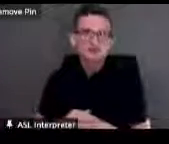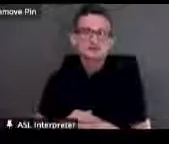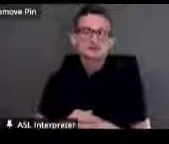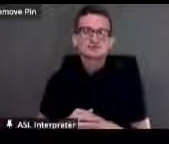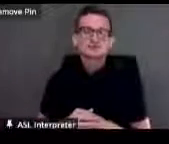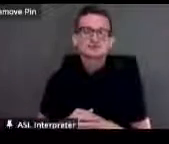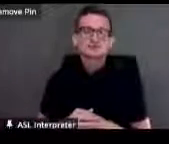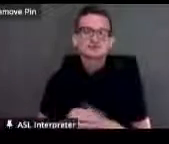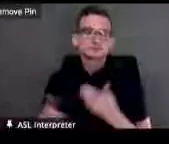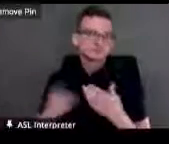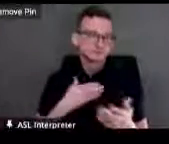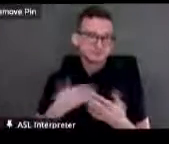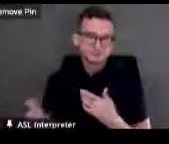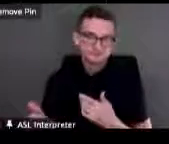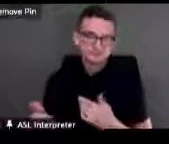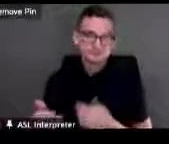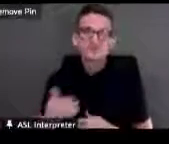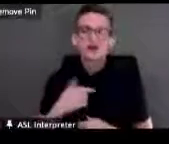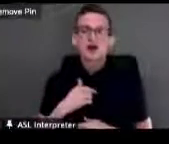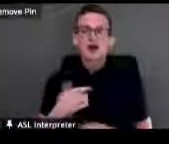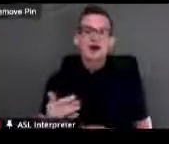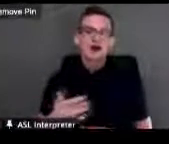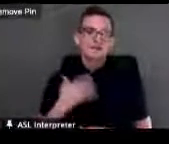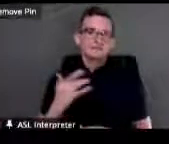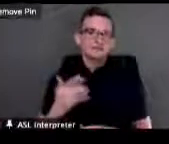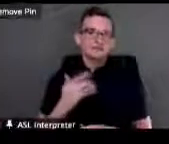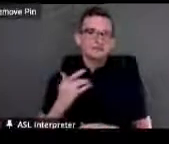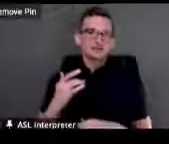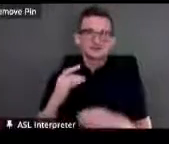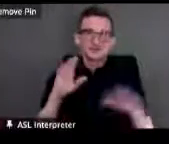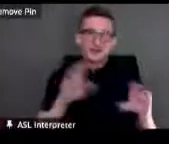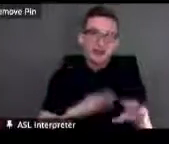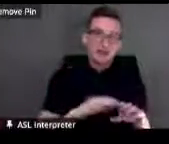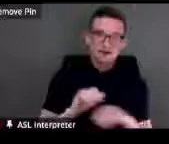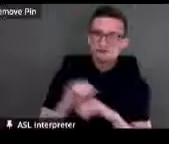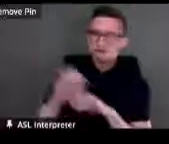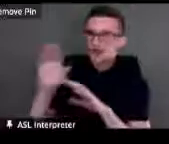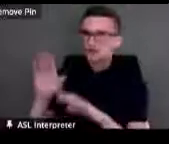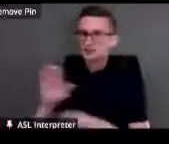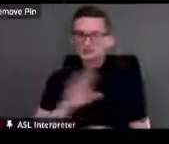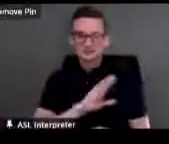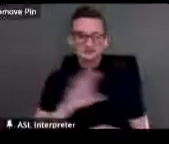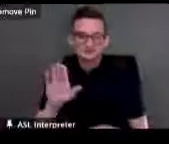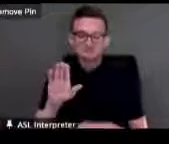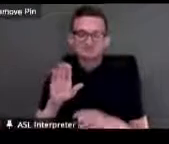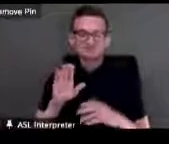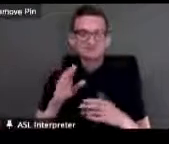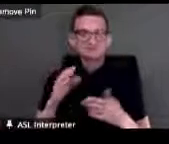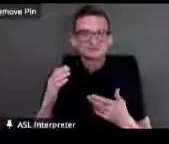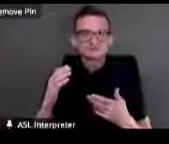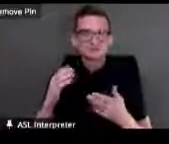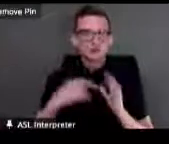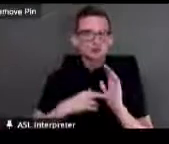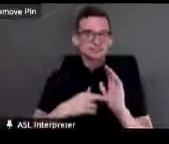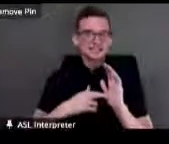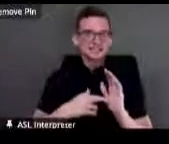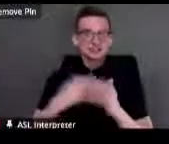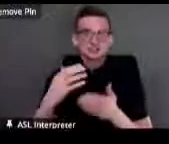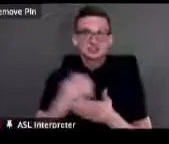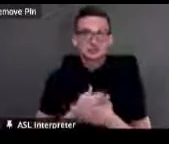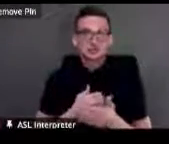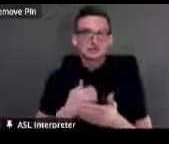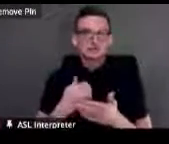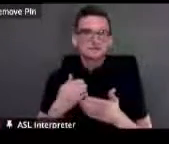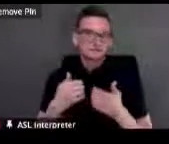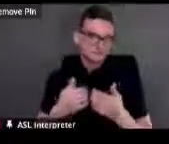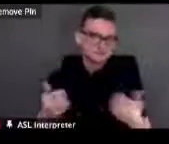So anyway, I just feel like the Valley and mountains deserve their own representation, and I'll just wrap it up. The Valley